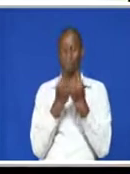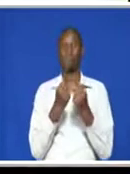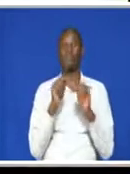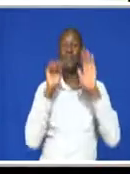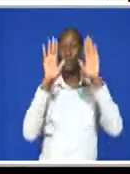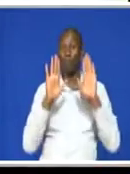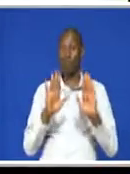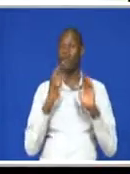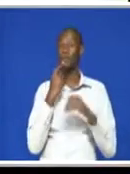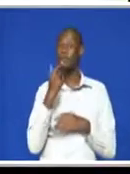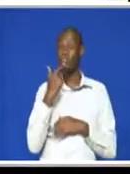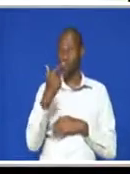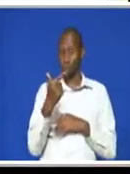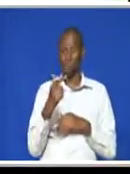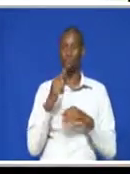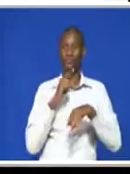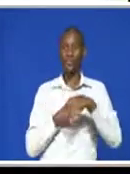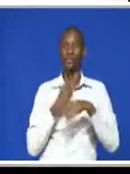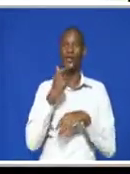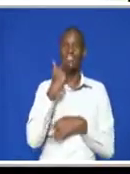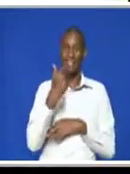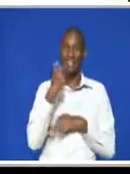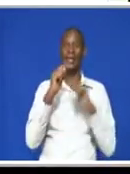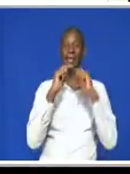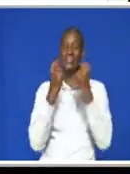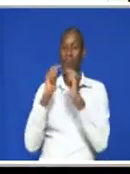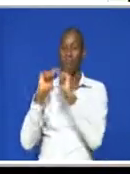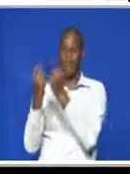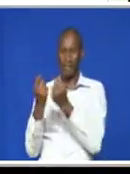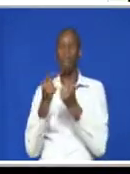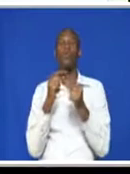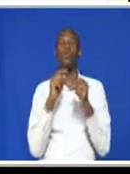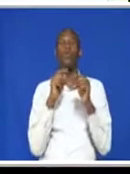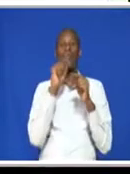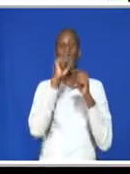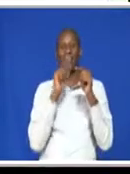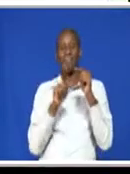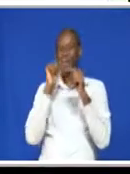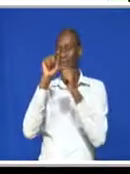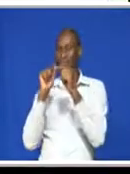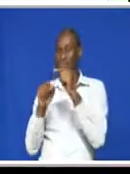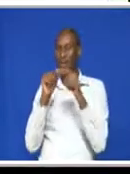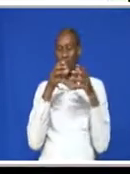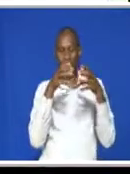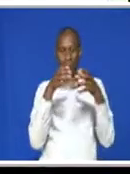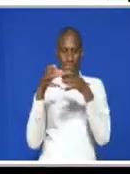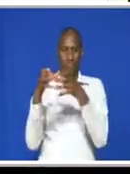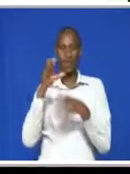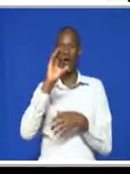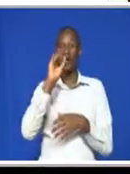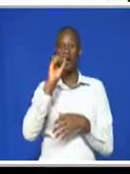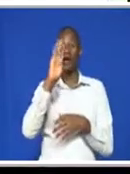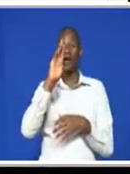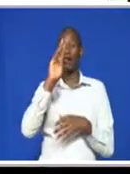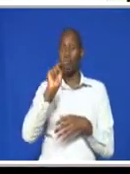to mention that when we talk about the types of coal, we are simply dividing them according to their carbon content.